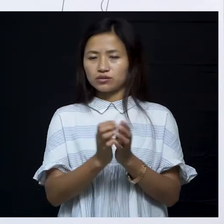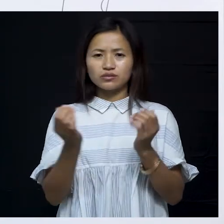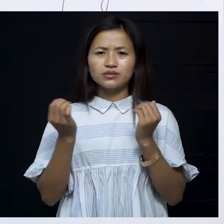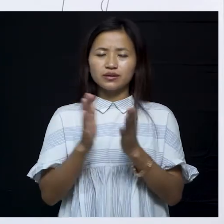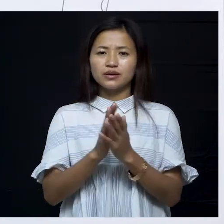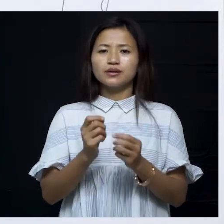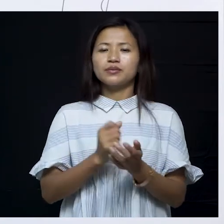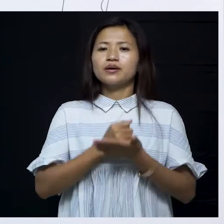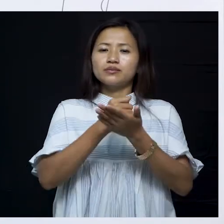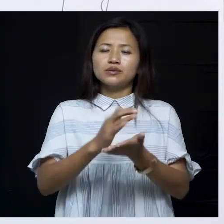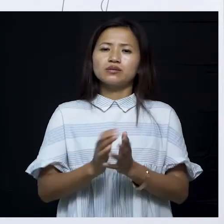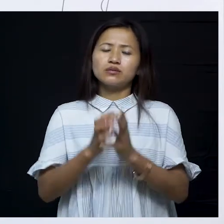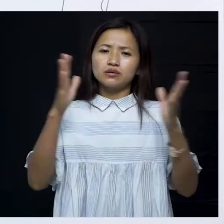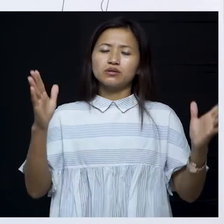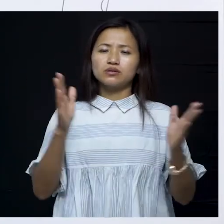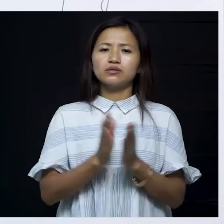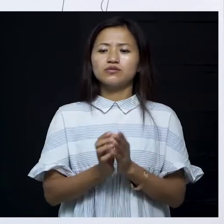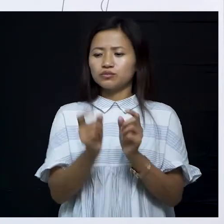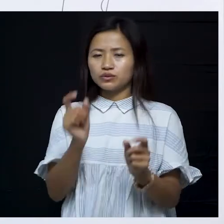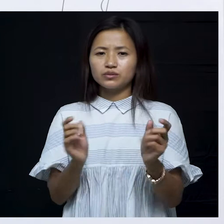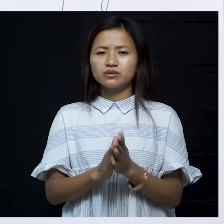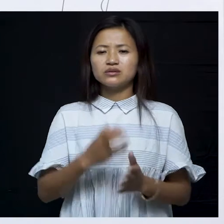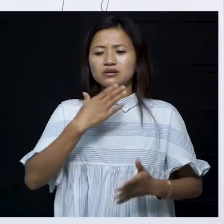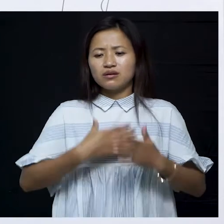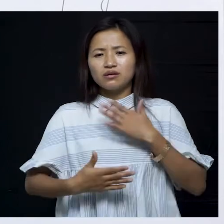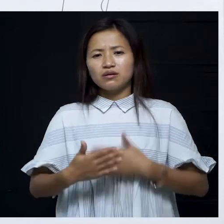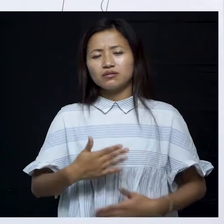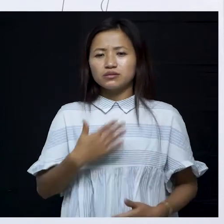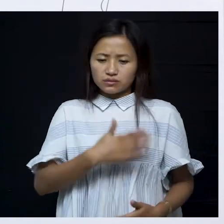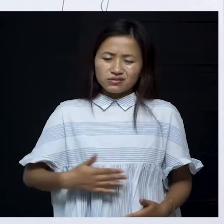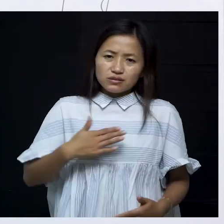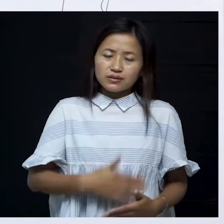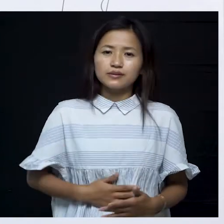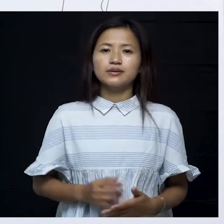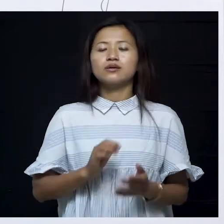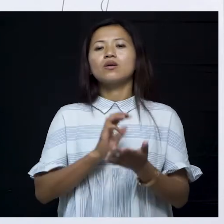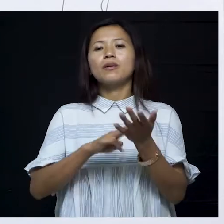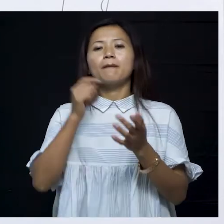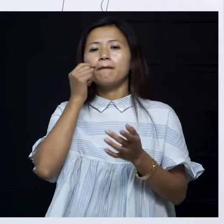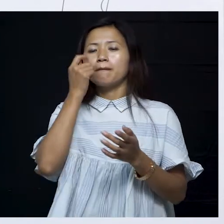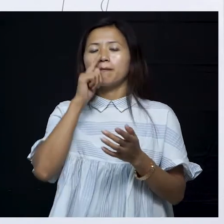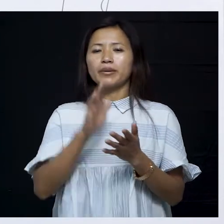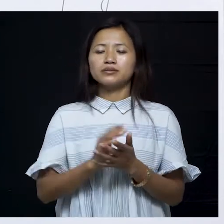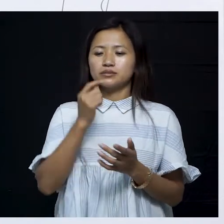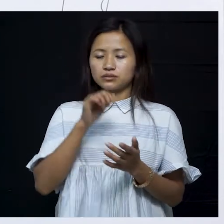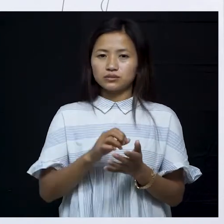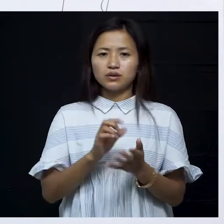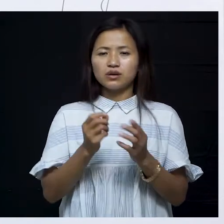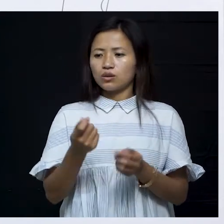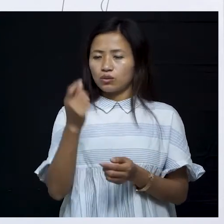helping a lot of people who remain hungry, undernourished, and malnourished due to the low